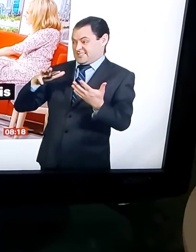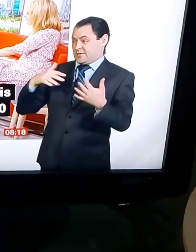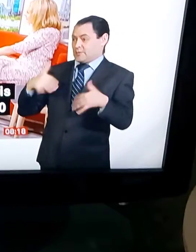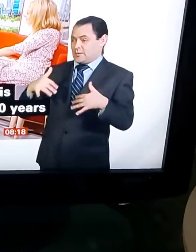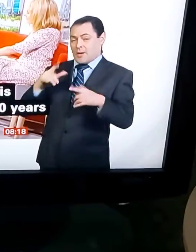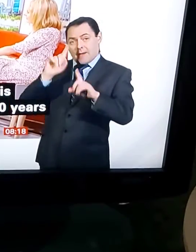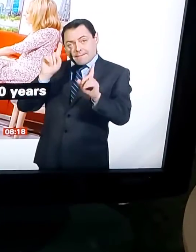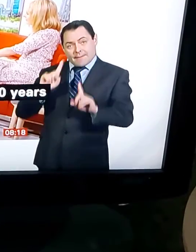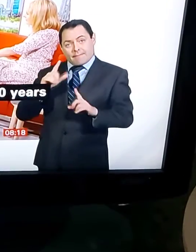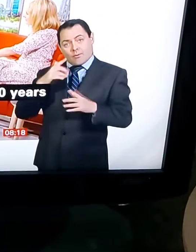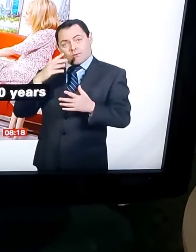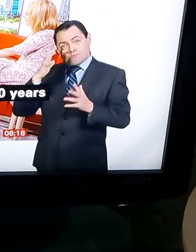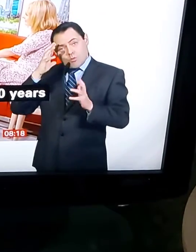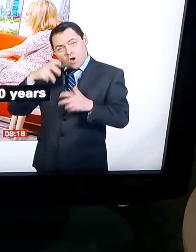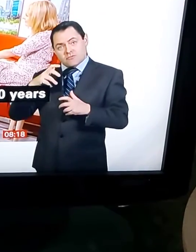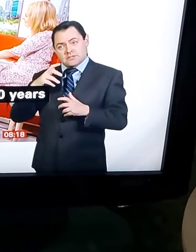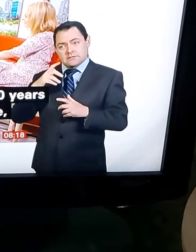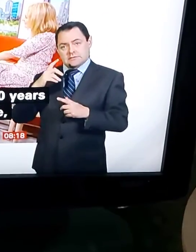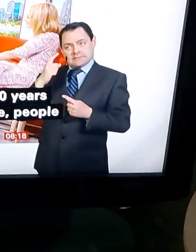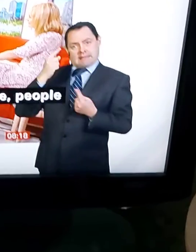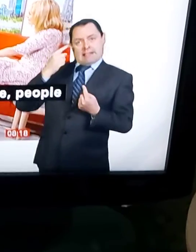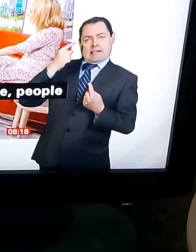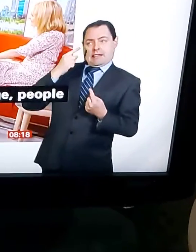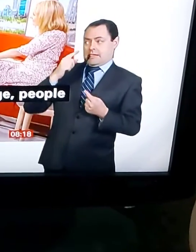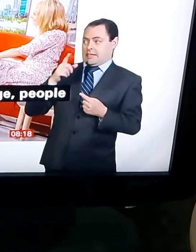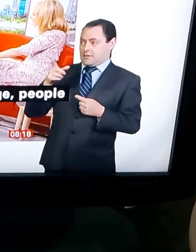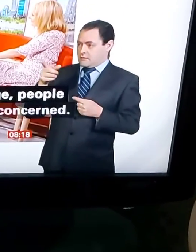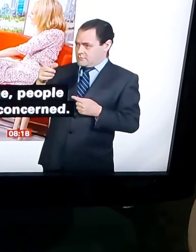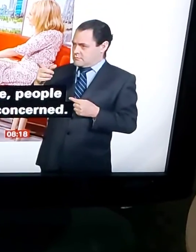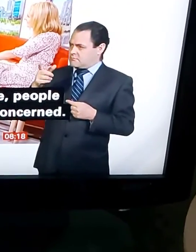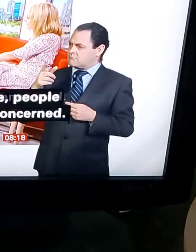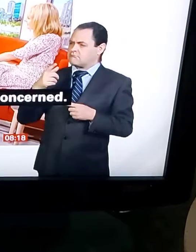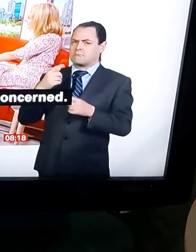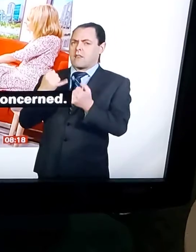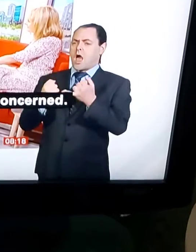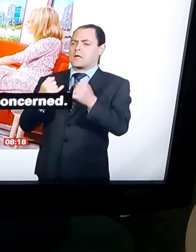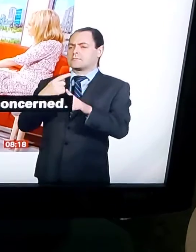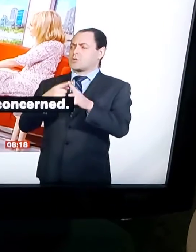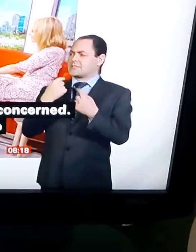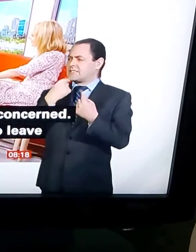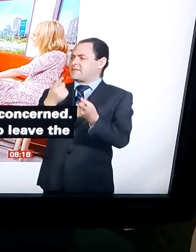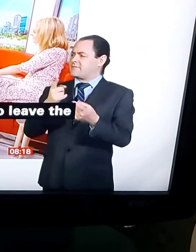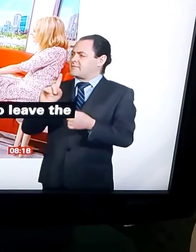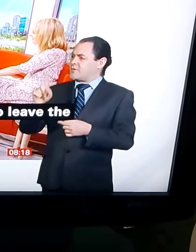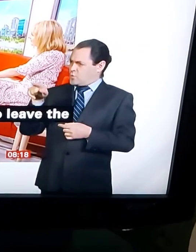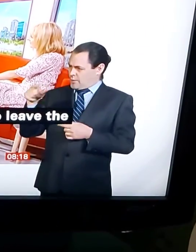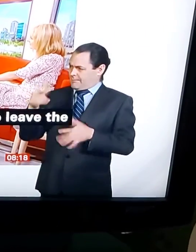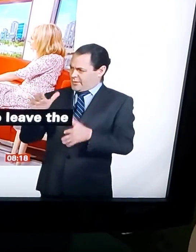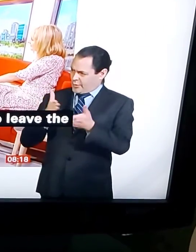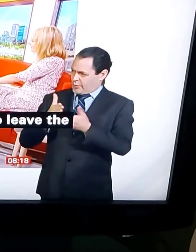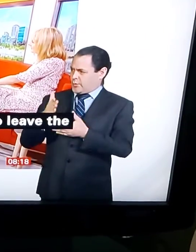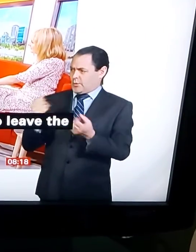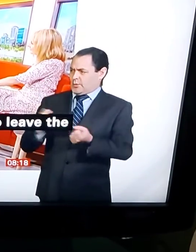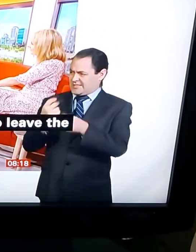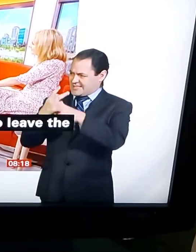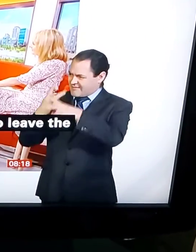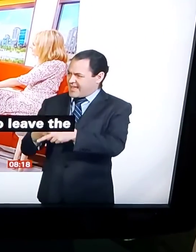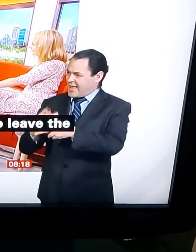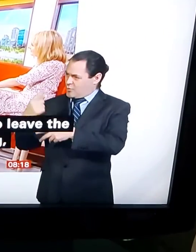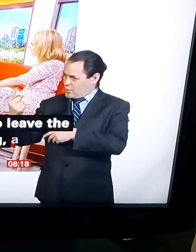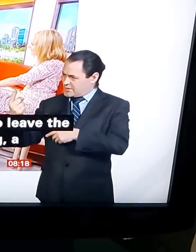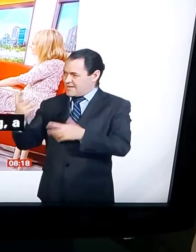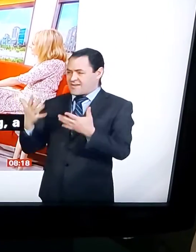are concerned. Do you have something to leave our viewers with this morning, a positive message from someone who, like you say, has been in intensive care and is now at